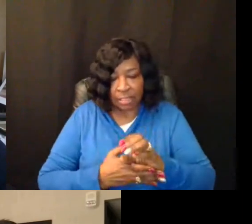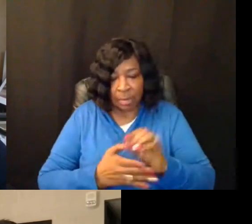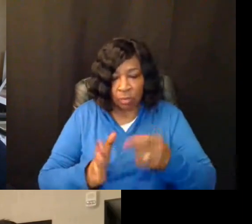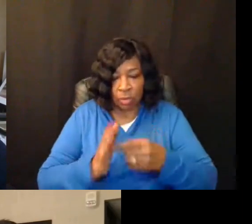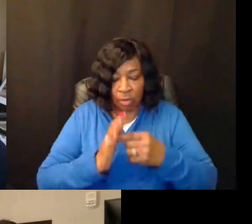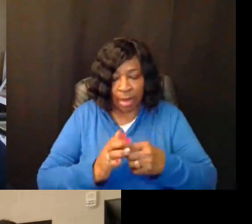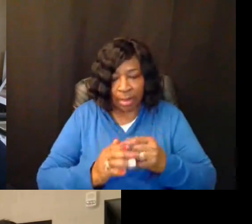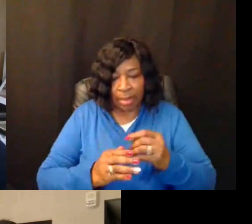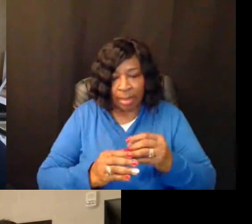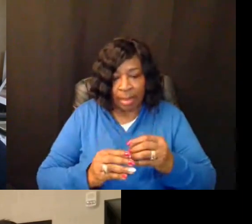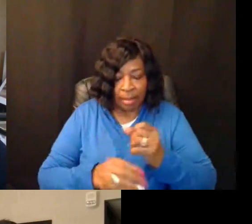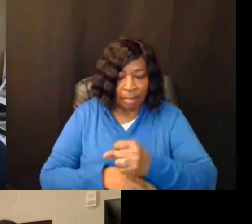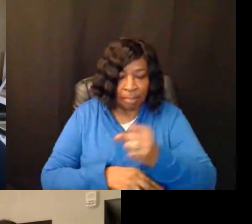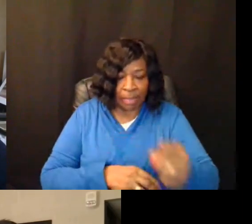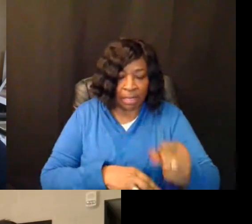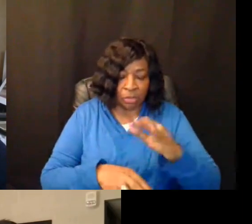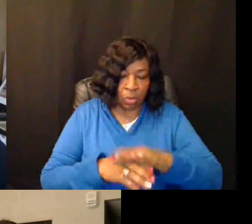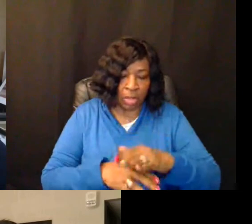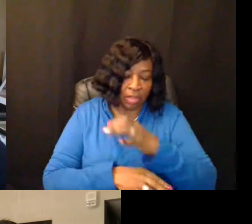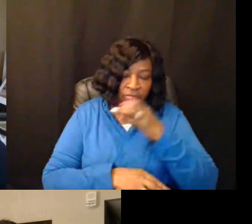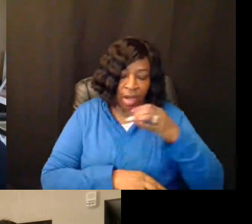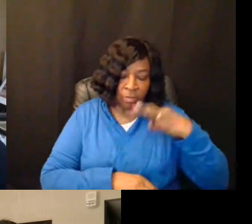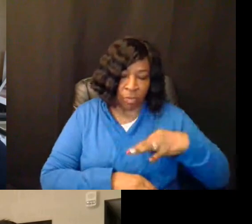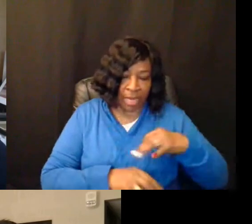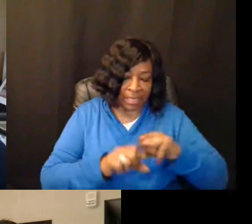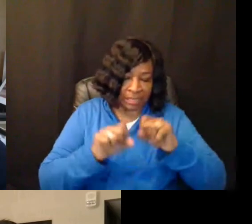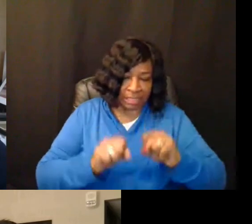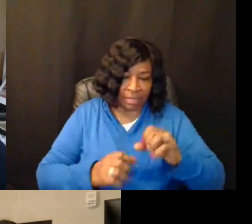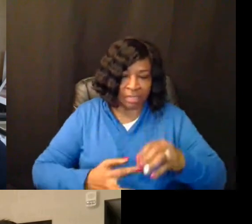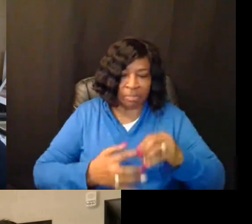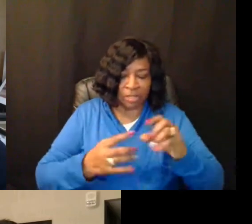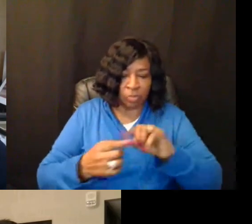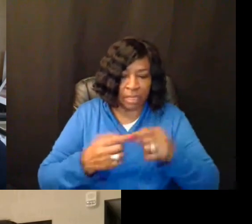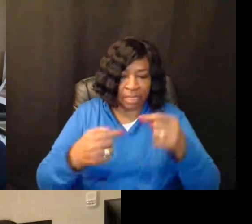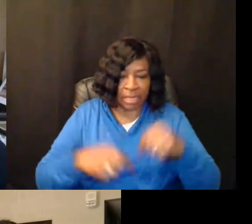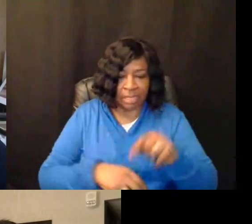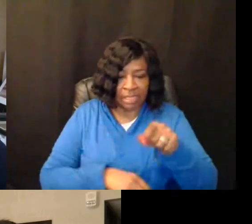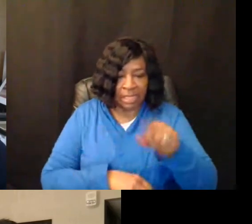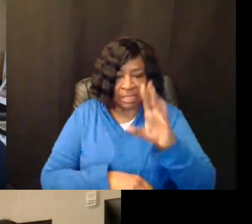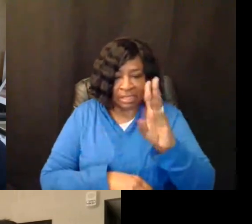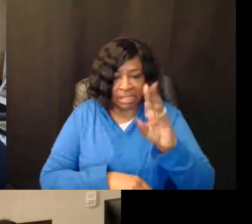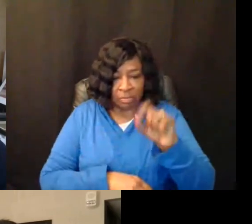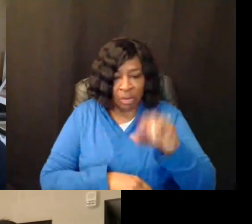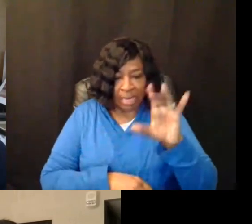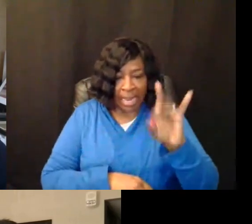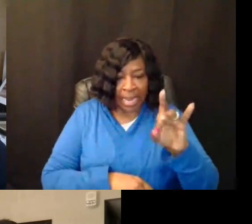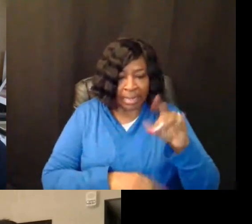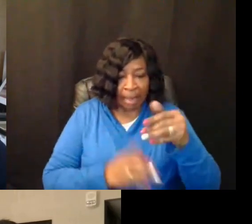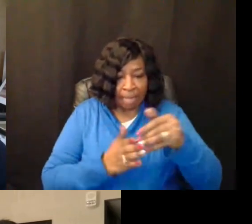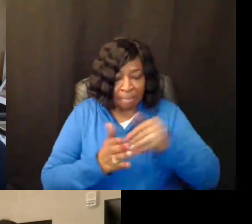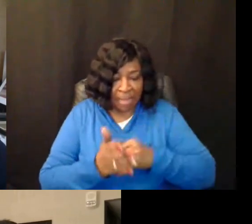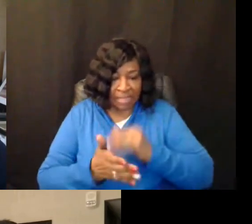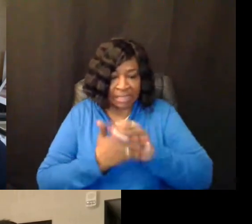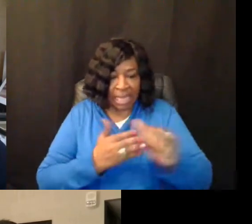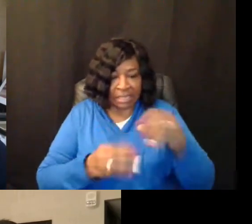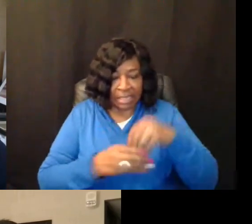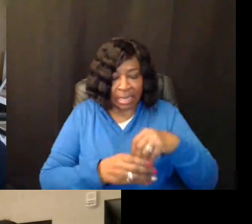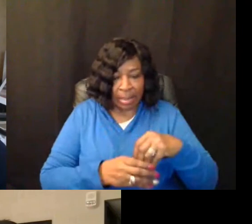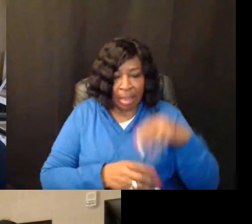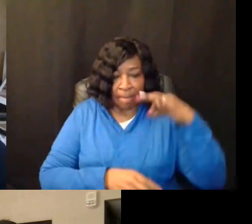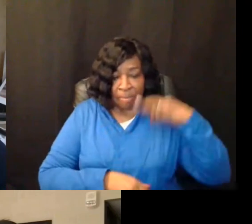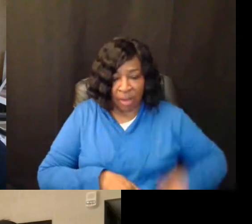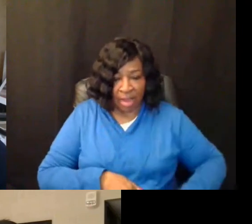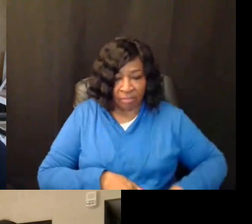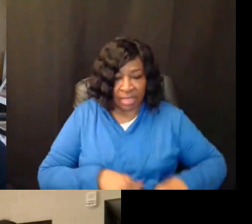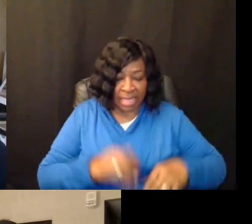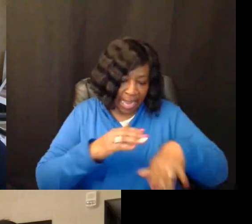farm credit system, especially in light of things like $6.8 billion in profit, that was net income.